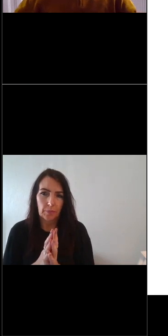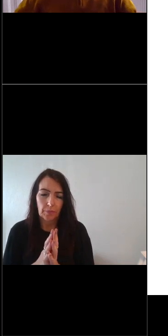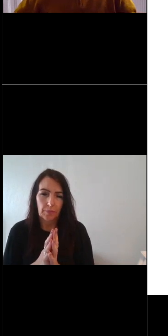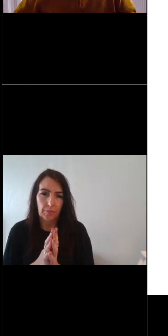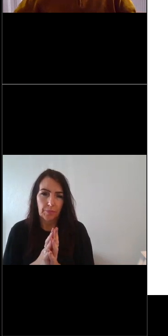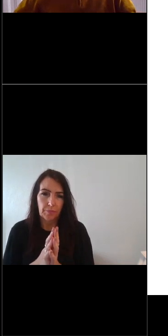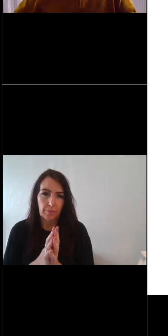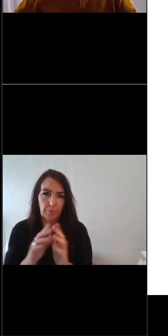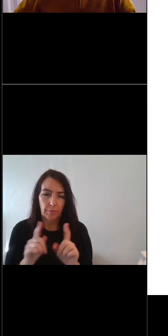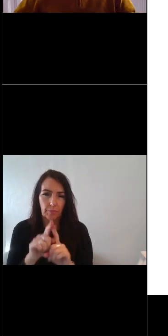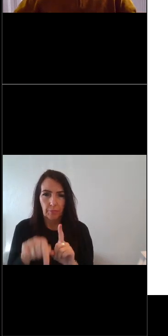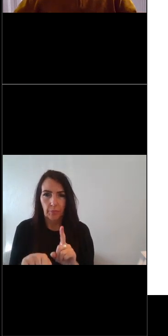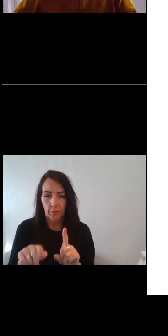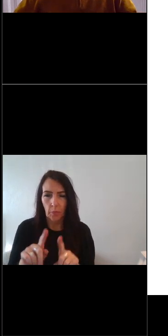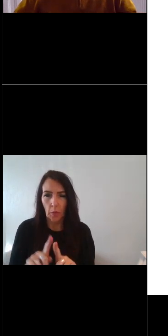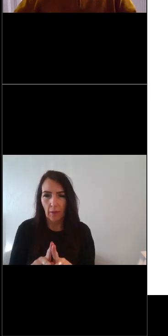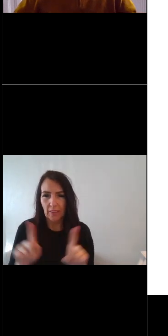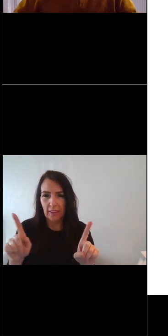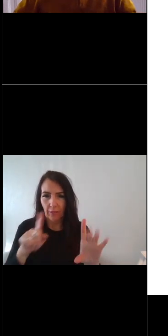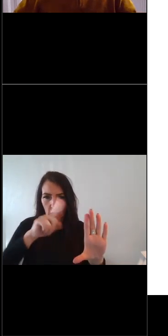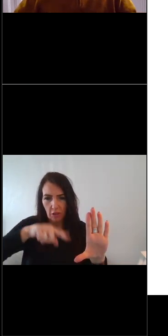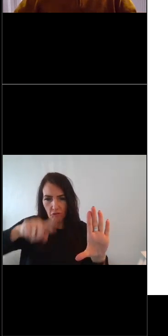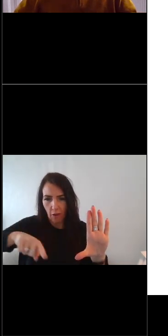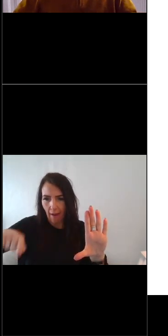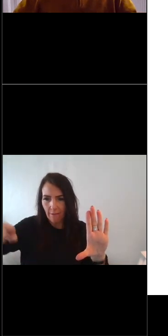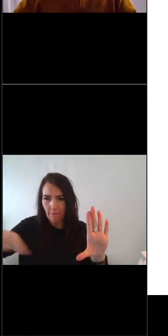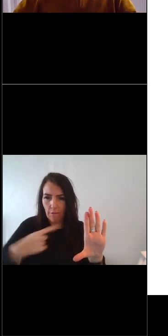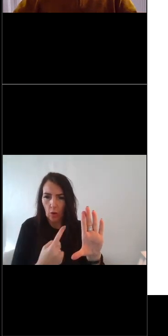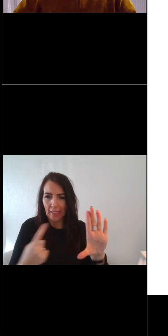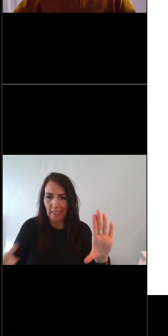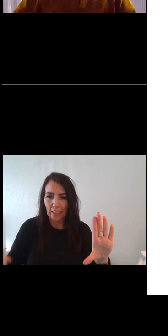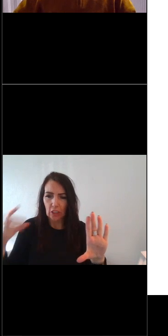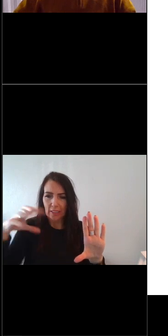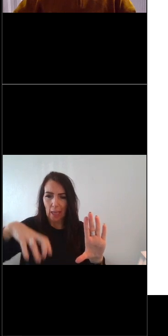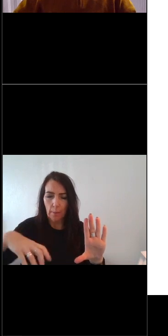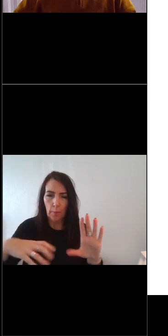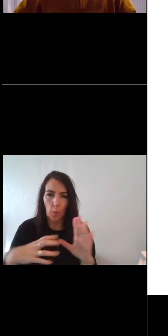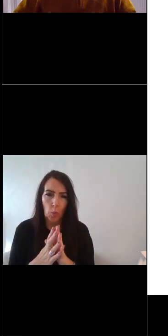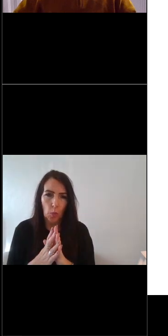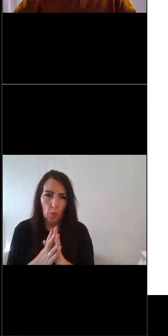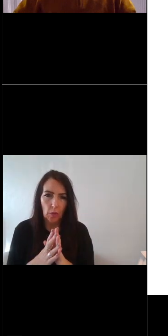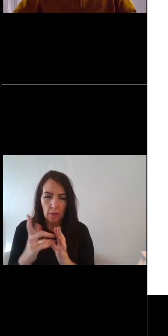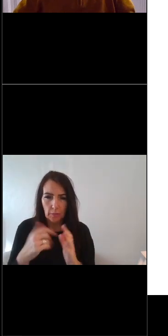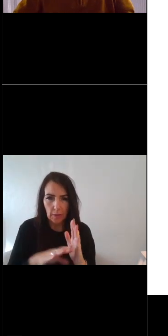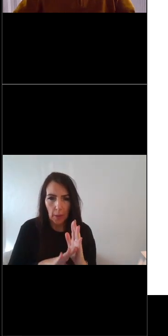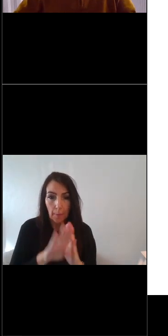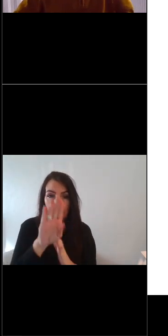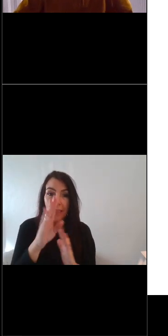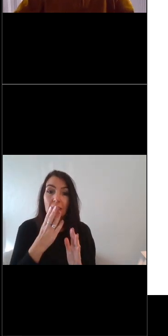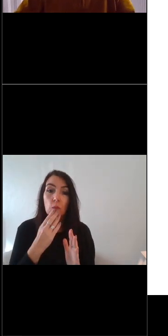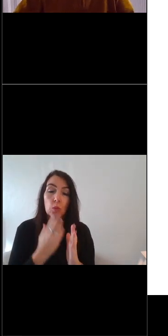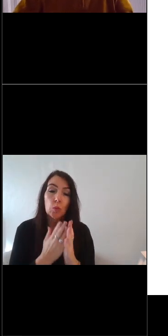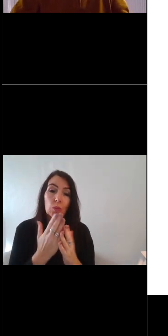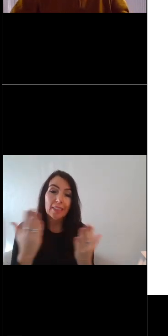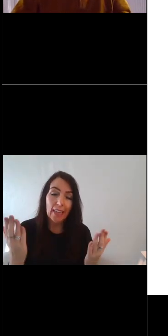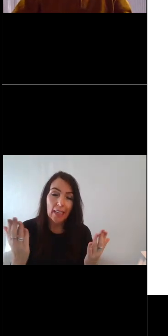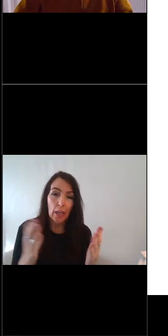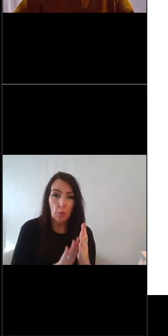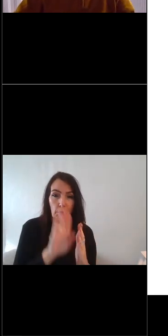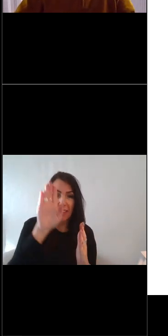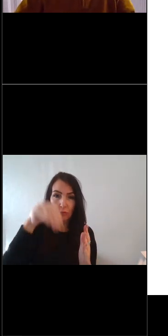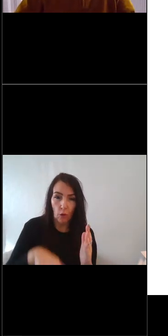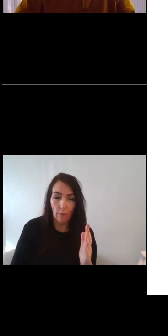bring a different shaped graph for every depot, but quite often with peaks of energy use in the day and troughs